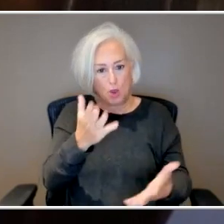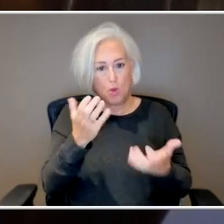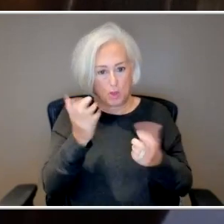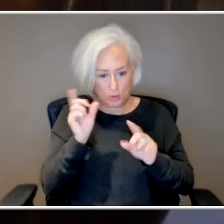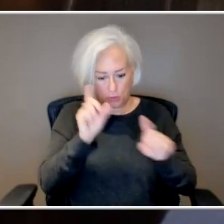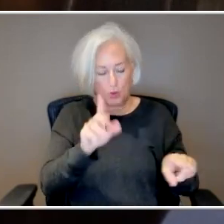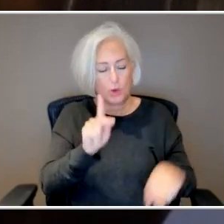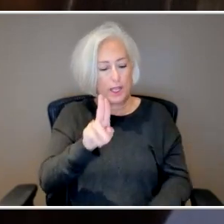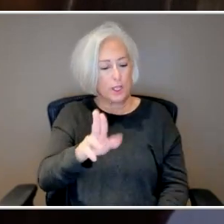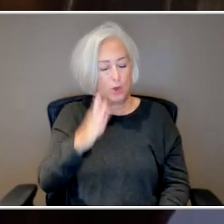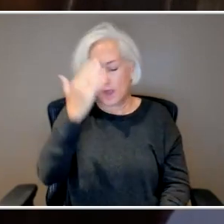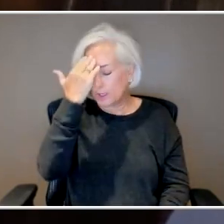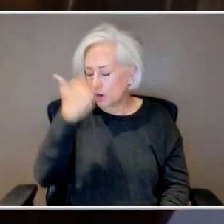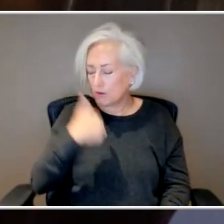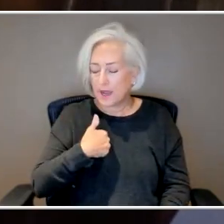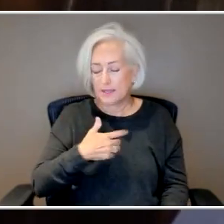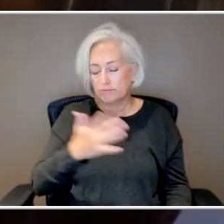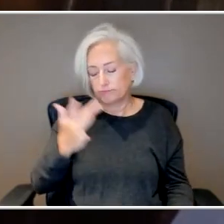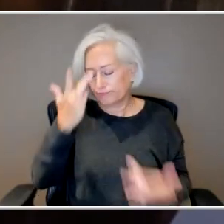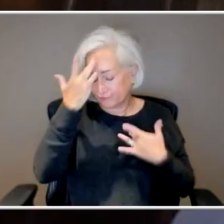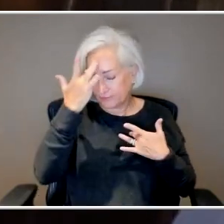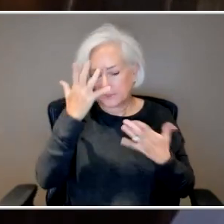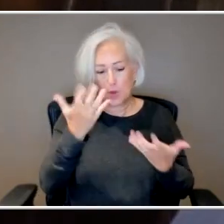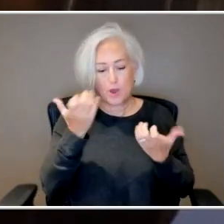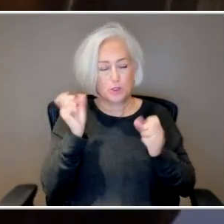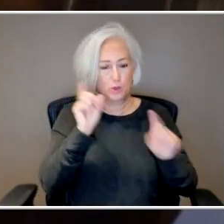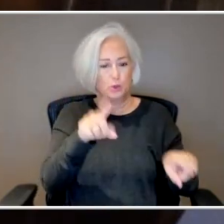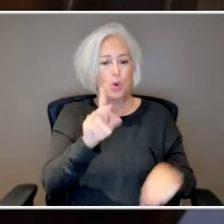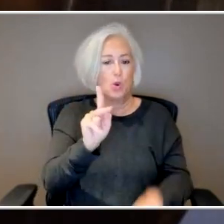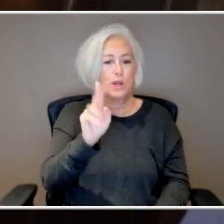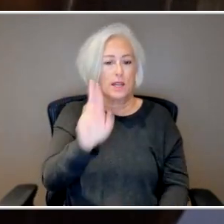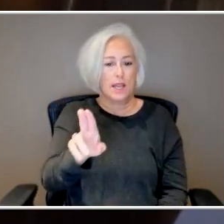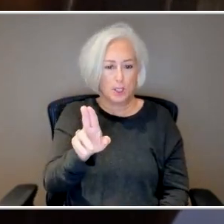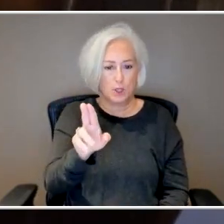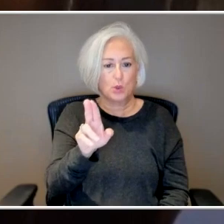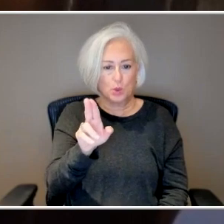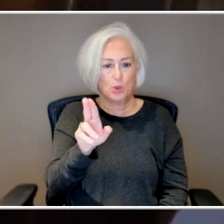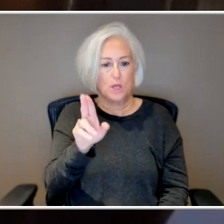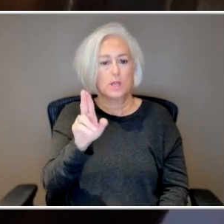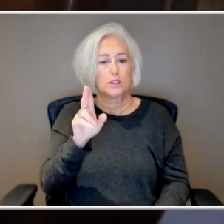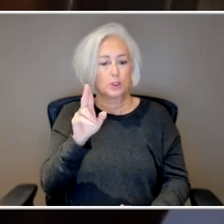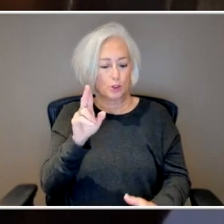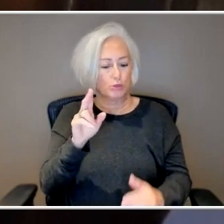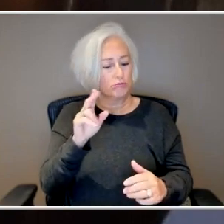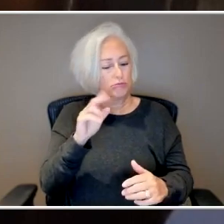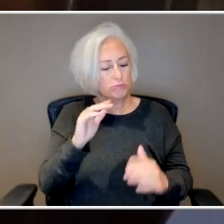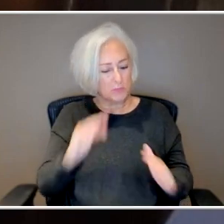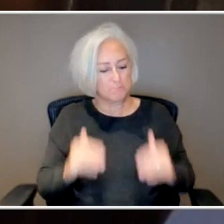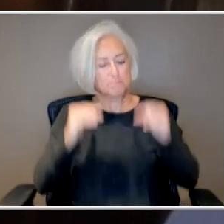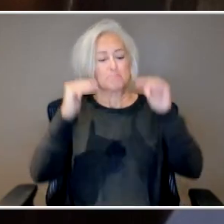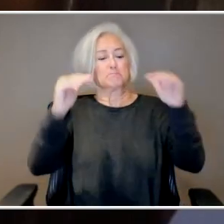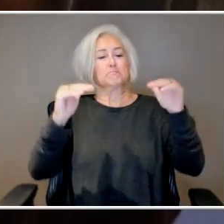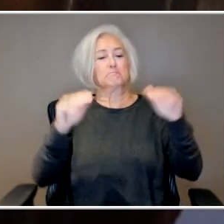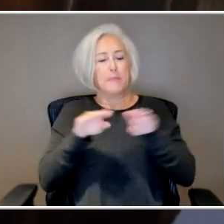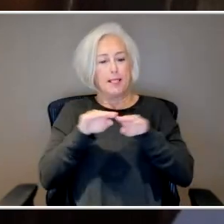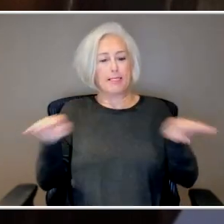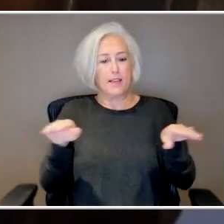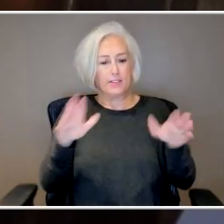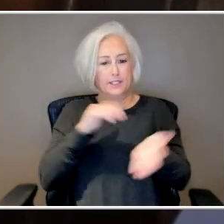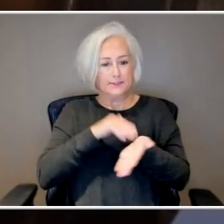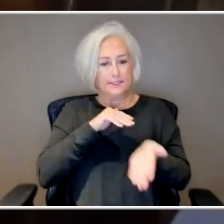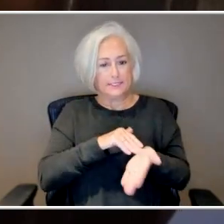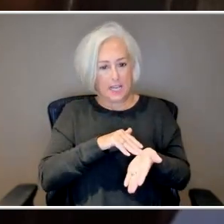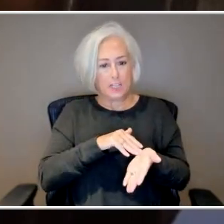I'm really want to get down to KU and get to the next level of physicians